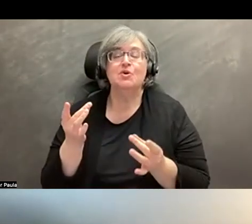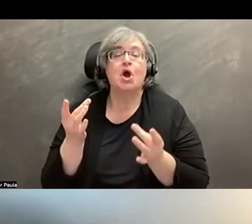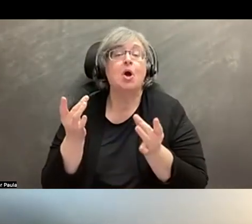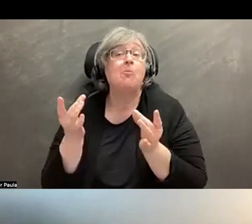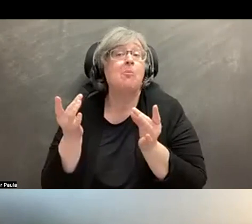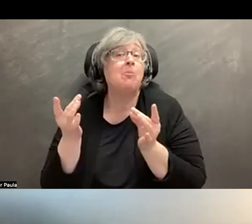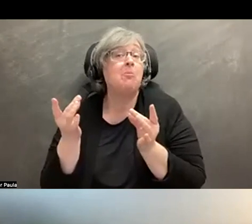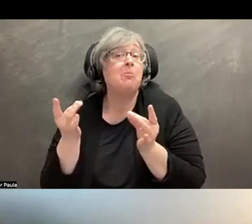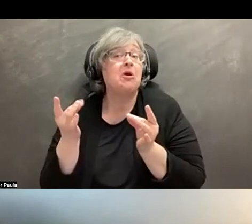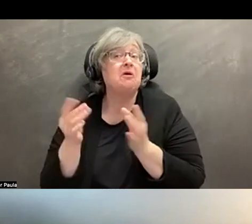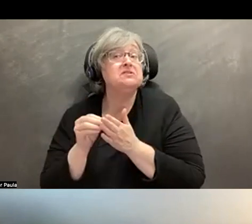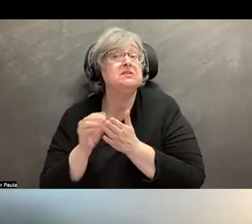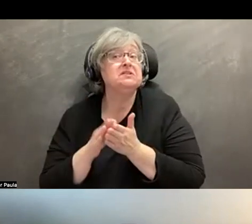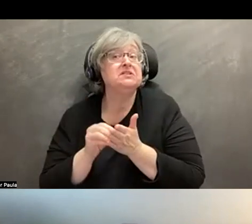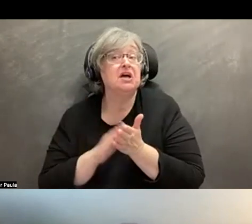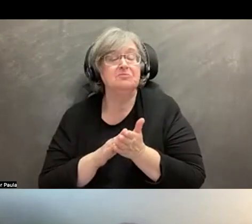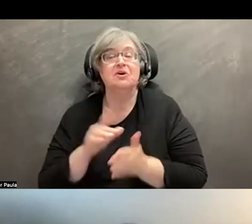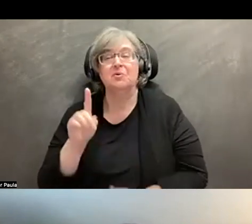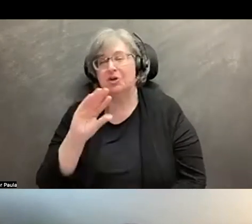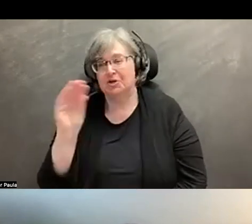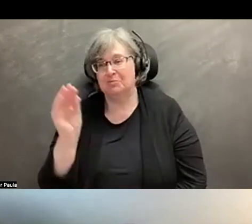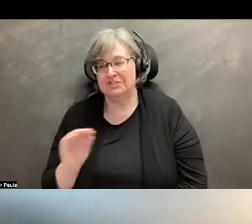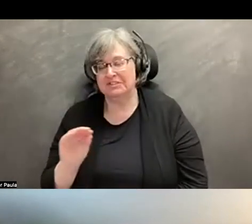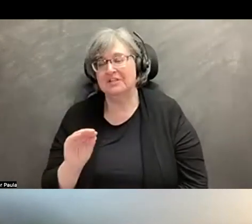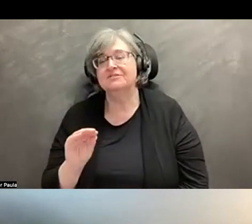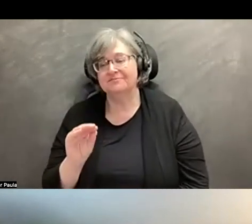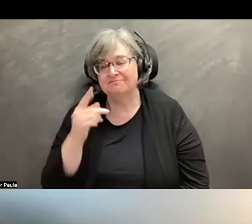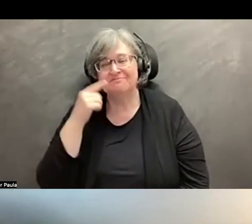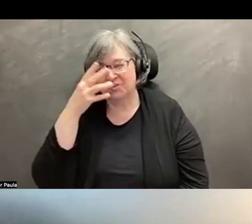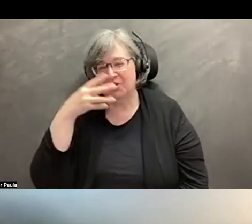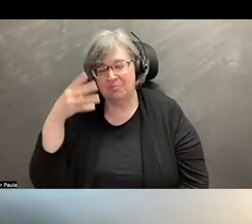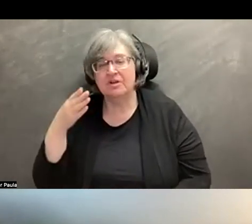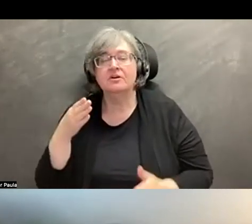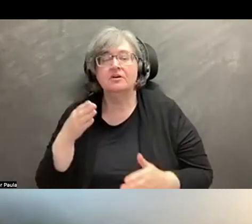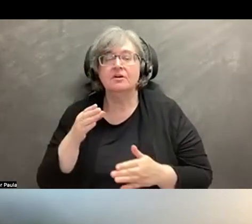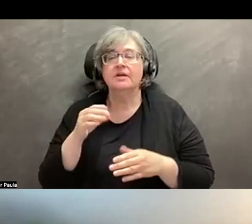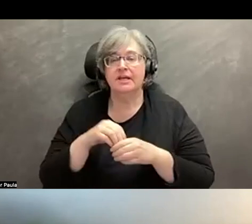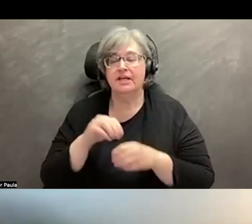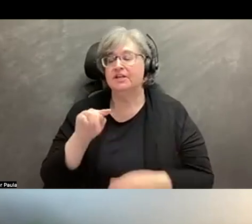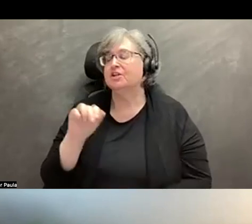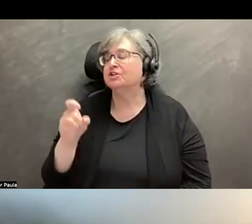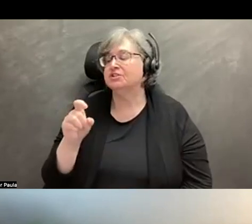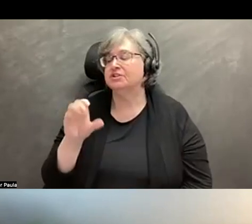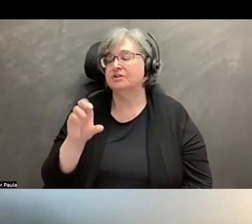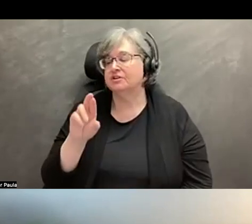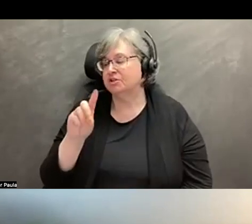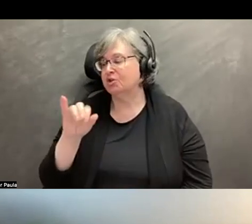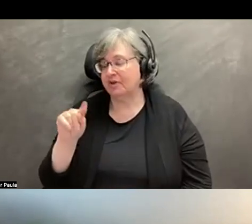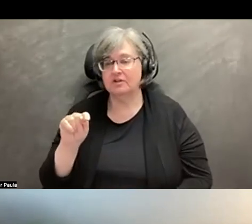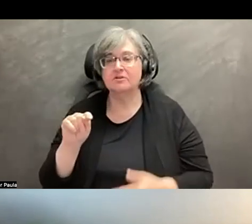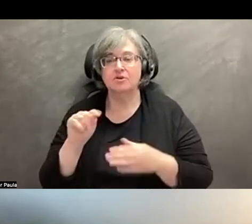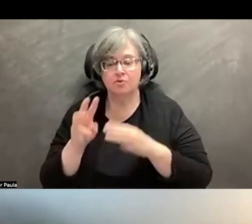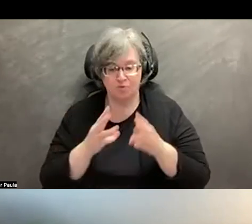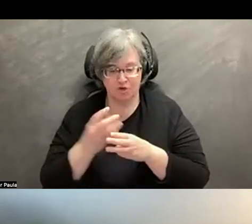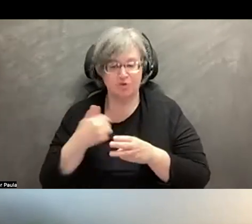precariously documented, I think, yes, 100%. We actually, in tax credit world, that is an allowable thing.